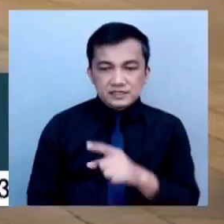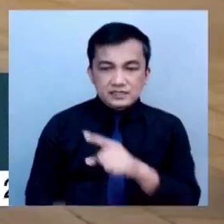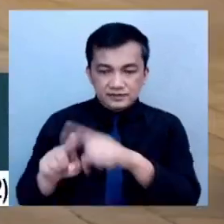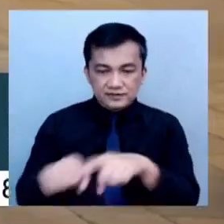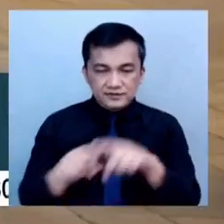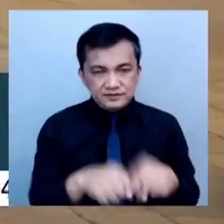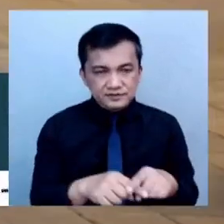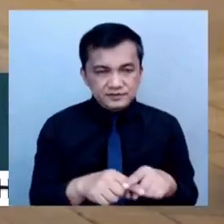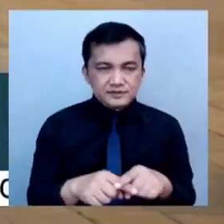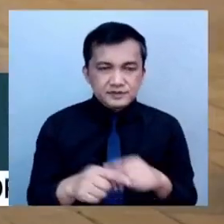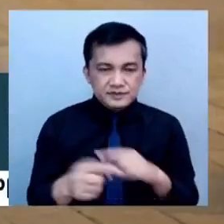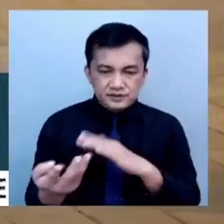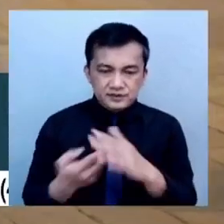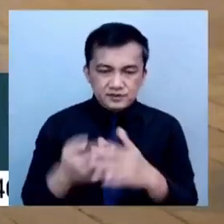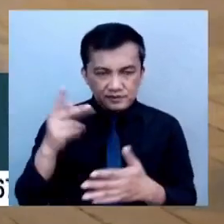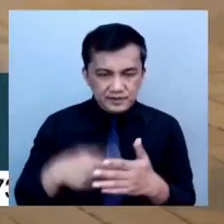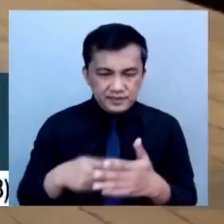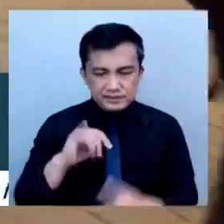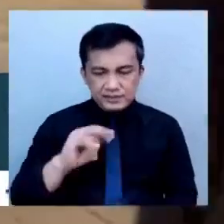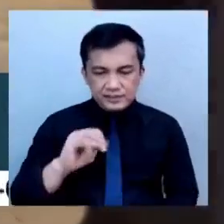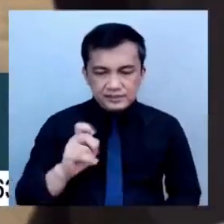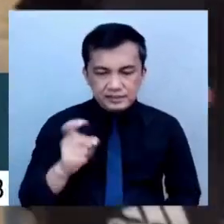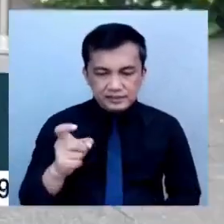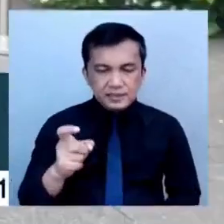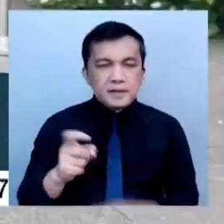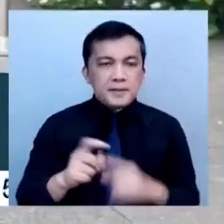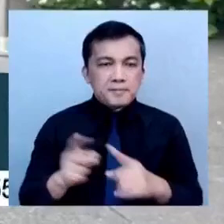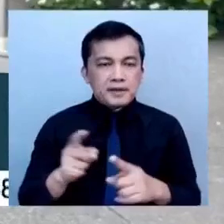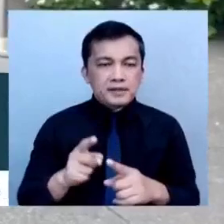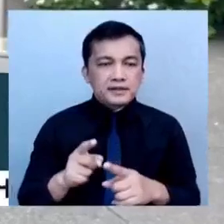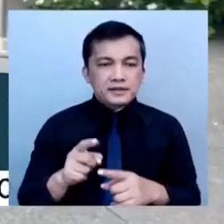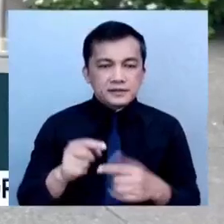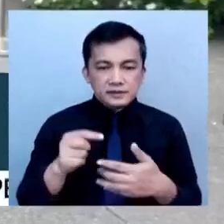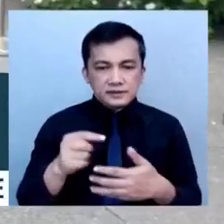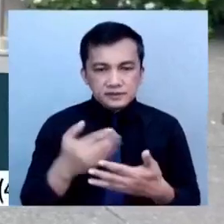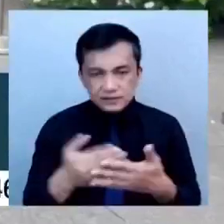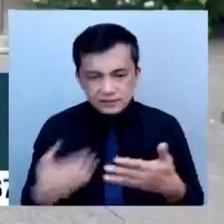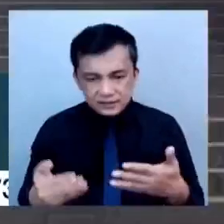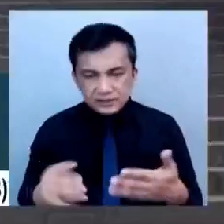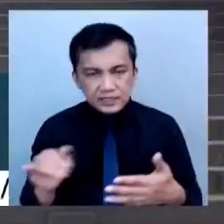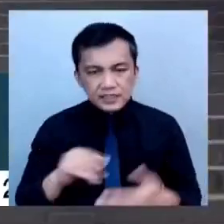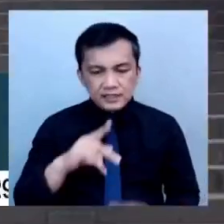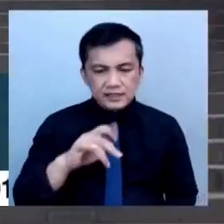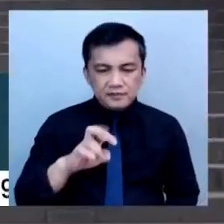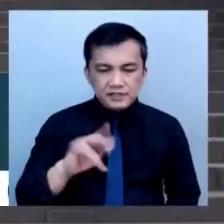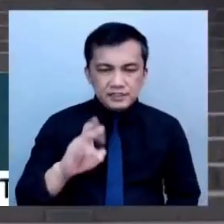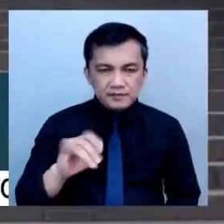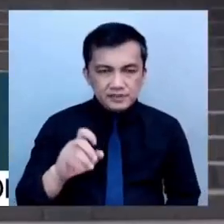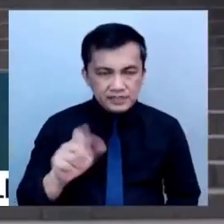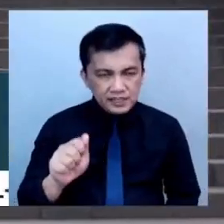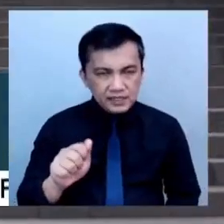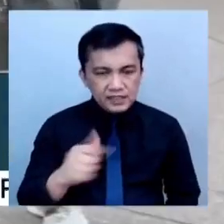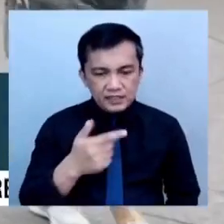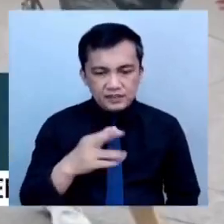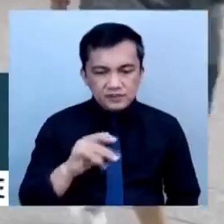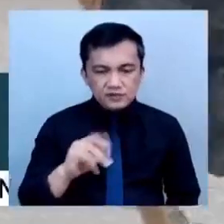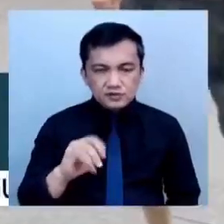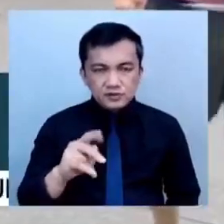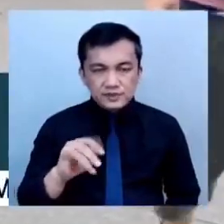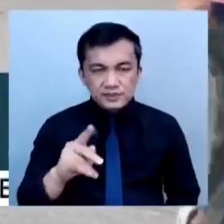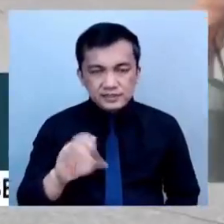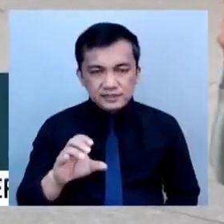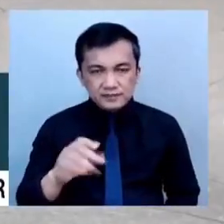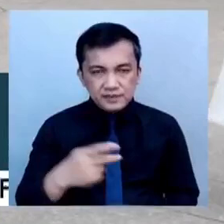the Consumer Price Index, but also on factors such as per capita income, gross domestic product growth, and